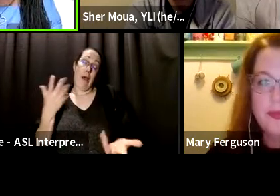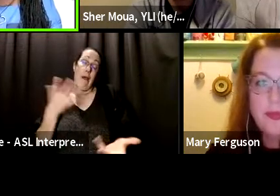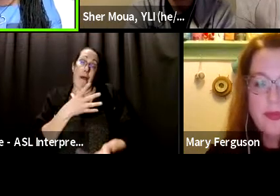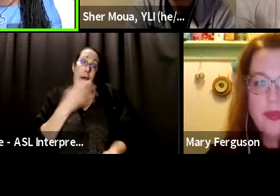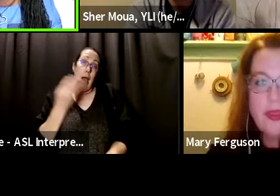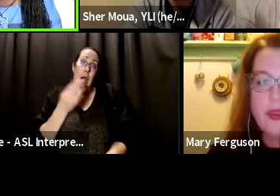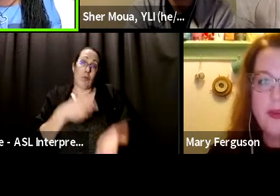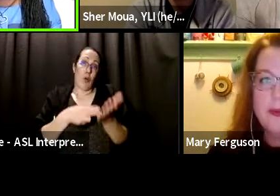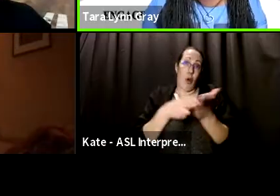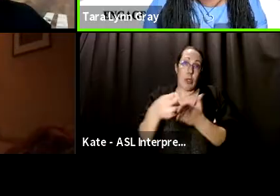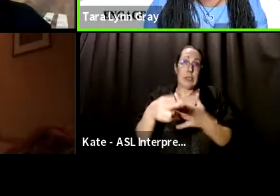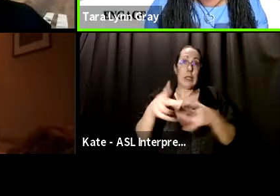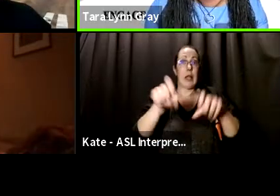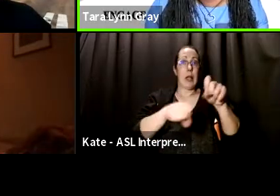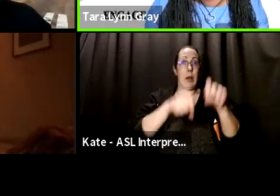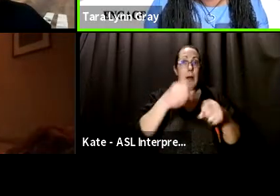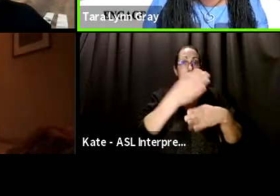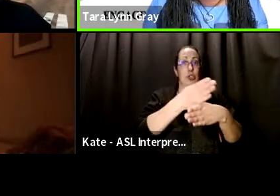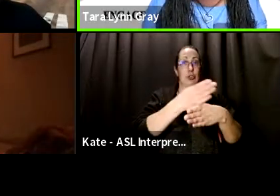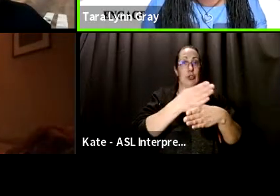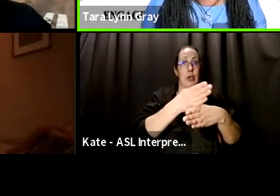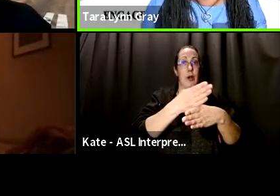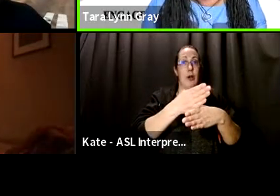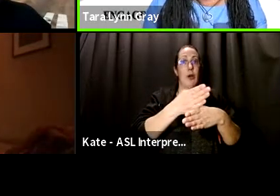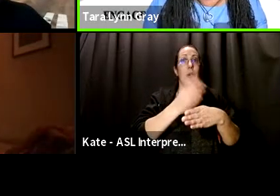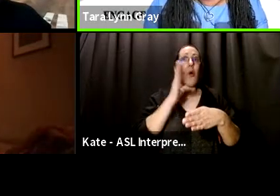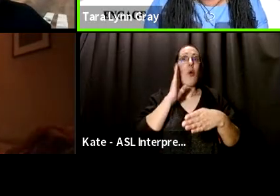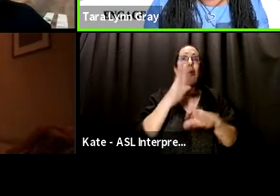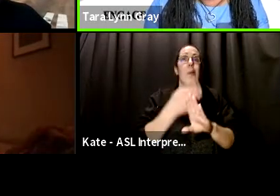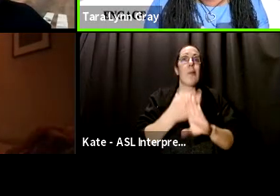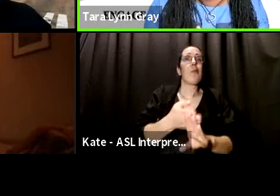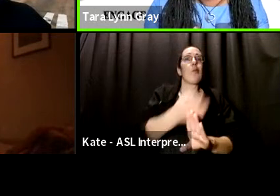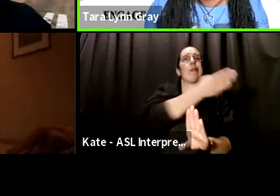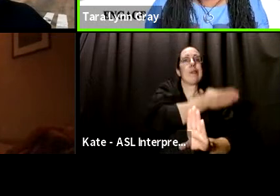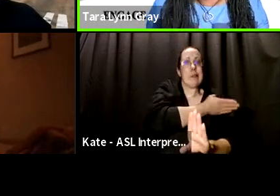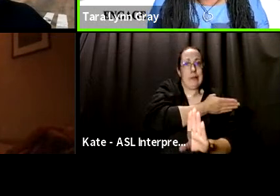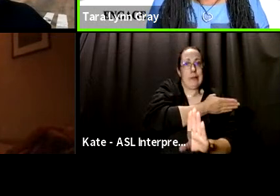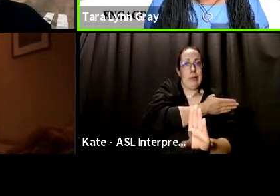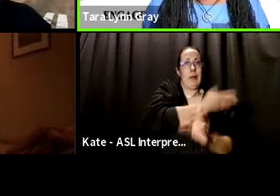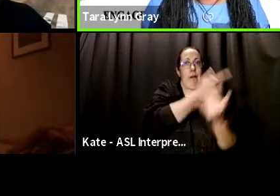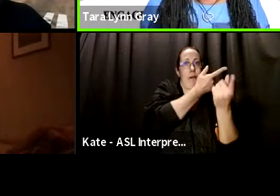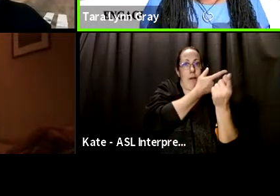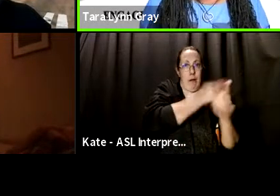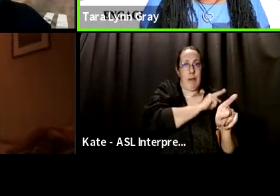the bike share component will precede the electric vehicles.